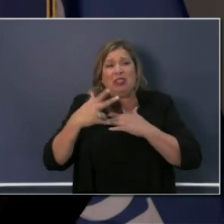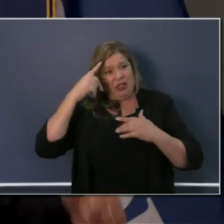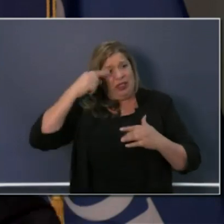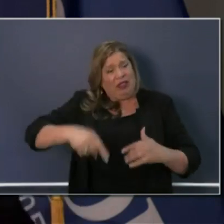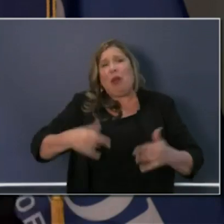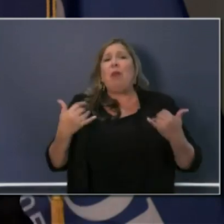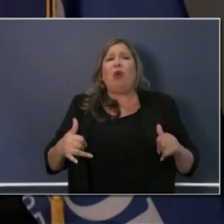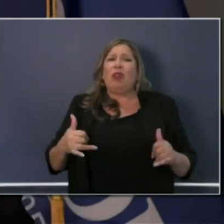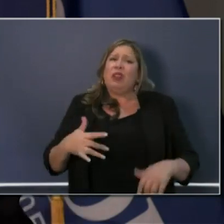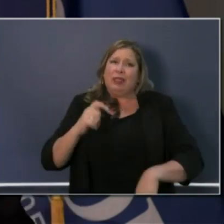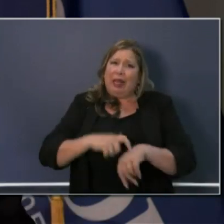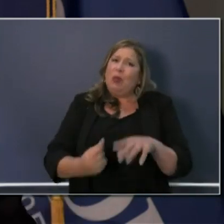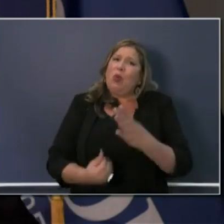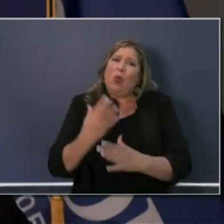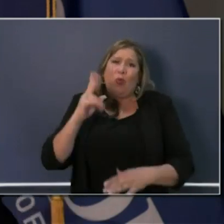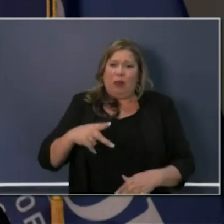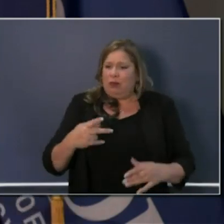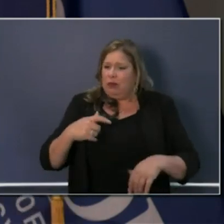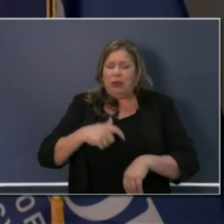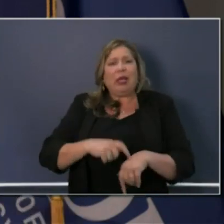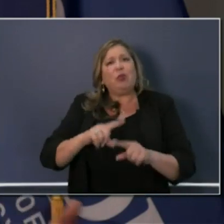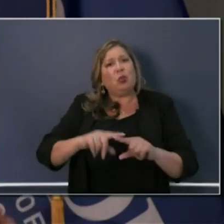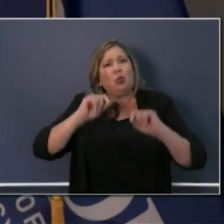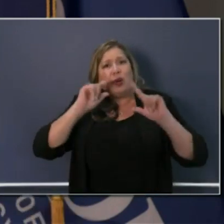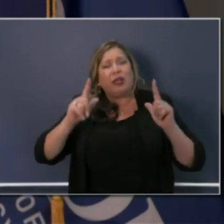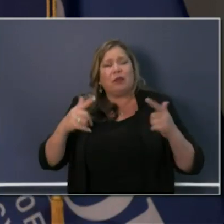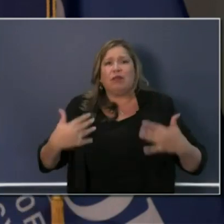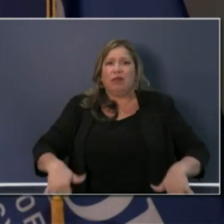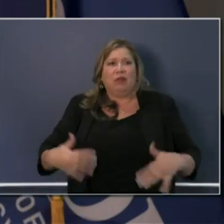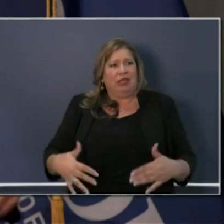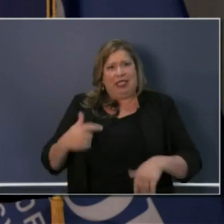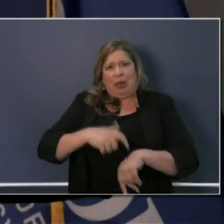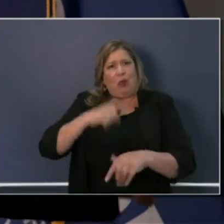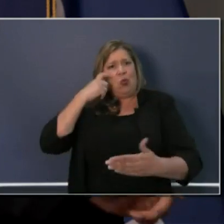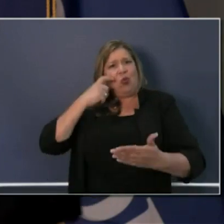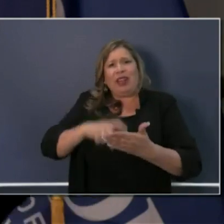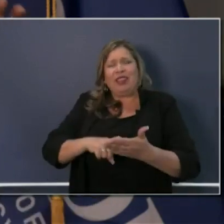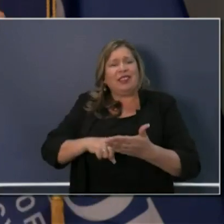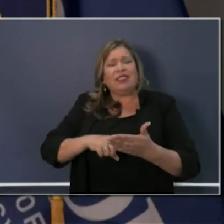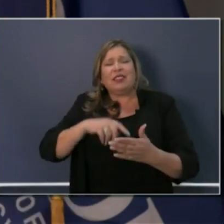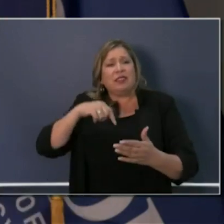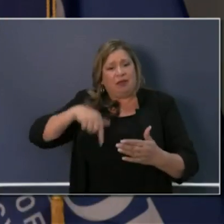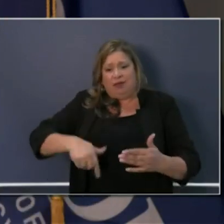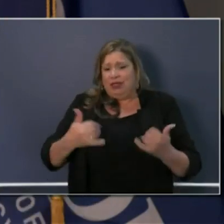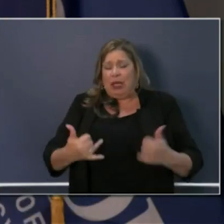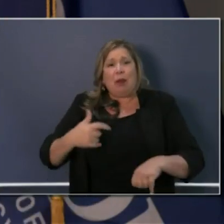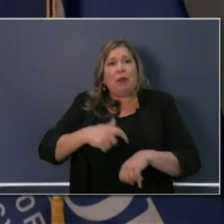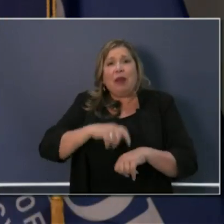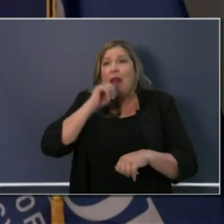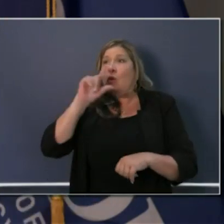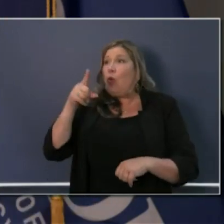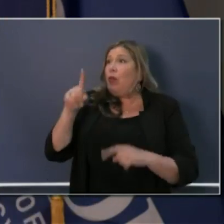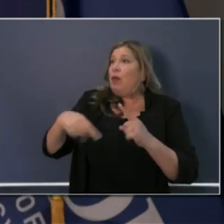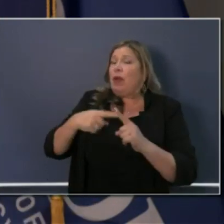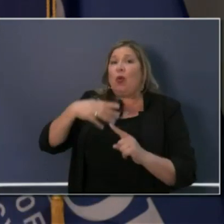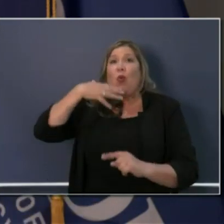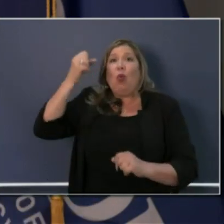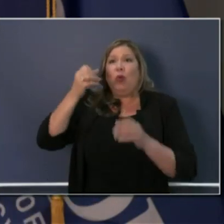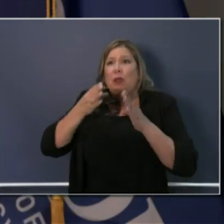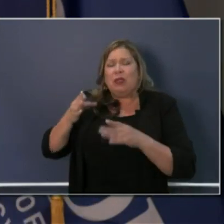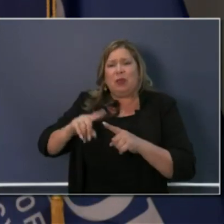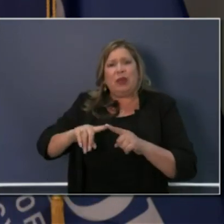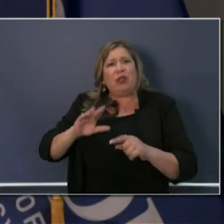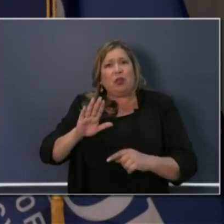to grow up. Time to wake up. Time to recognize it's not just about the old folks. It's about your